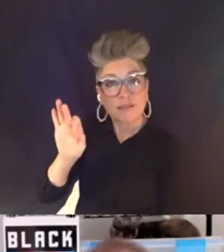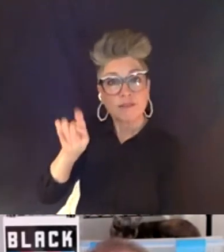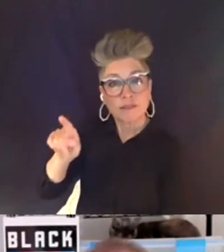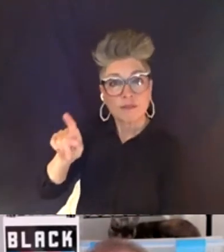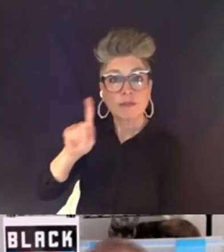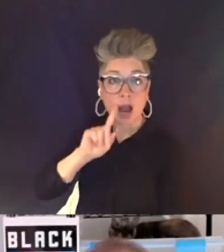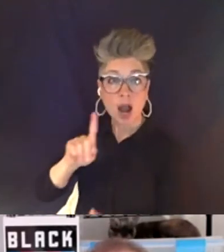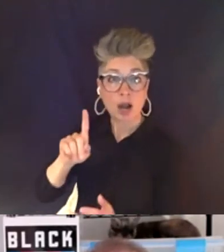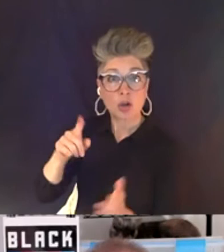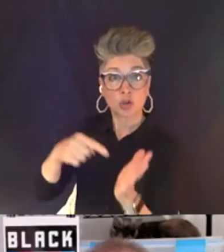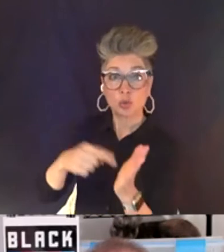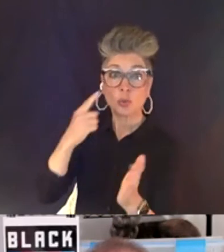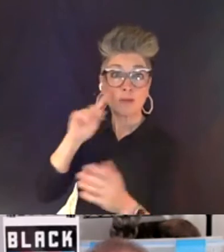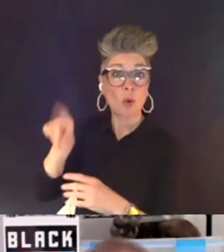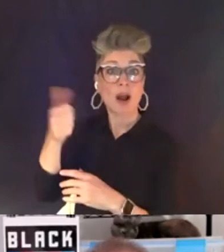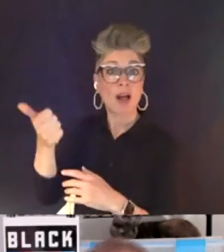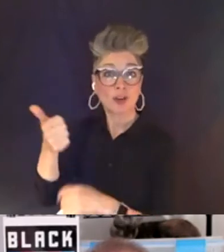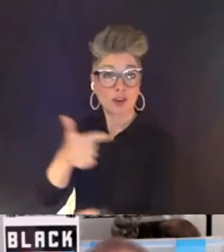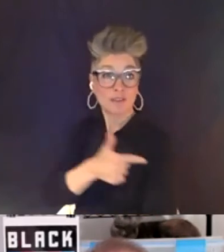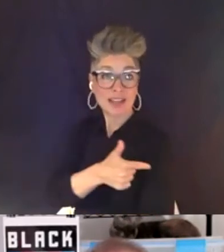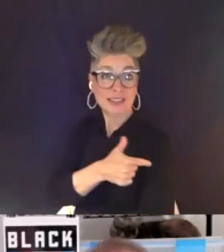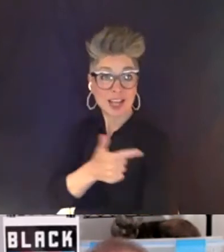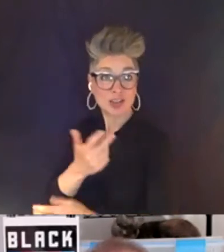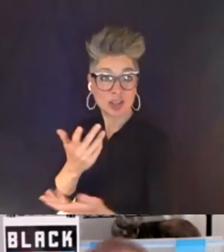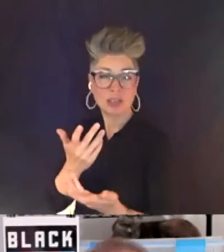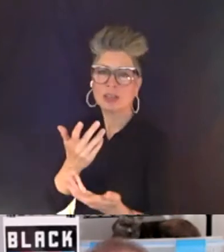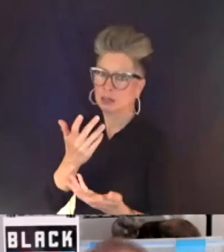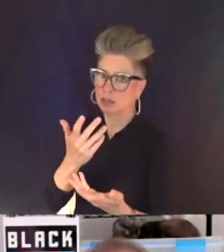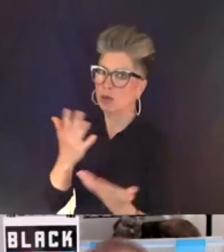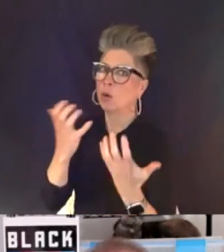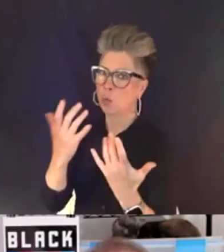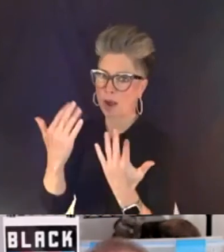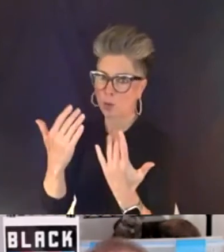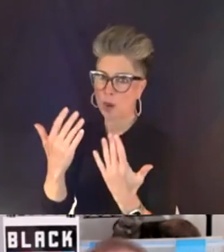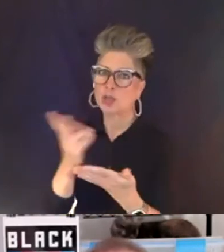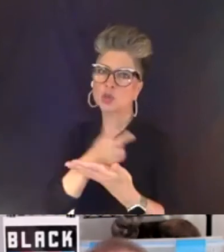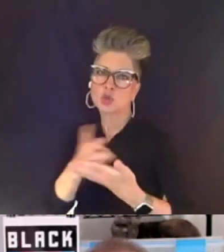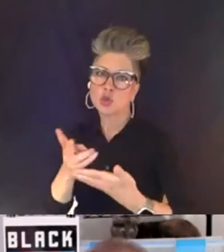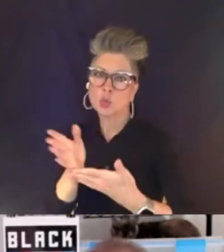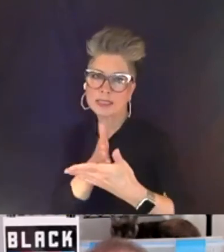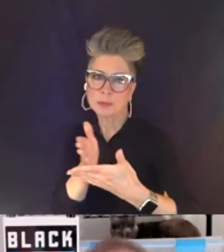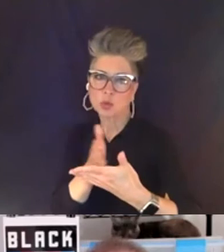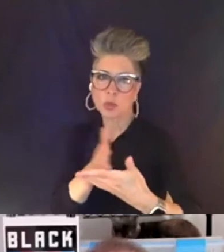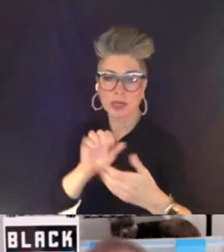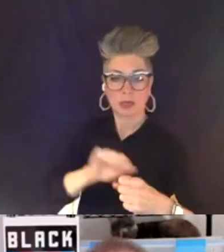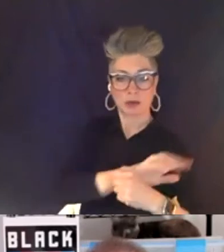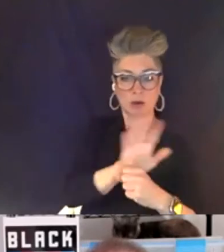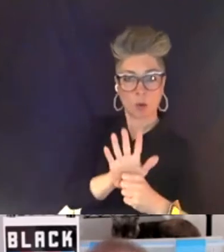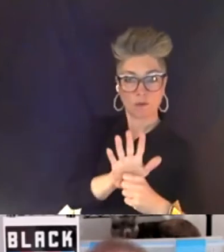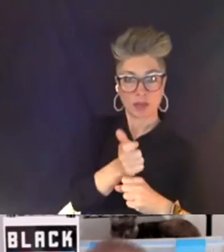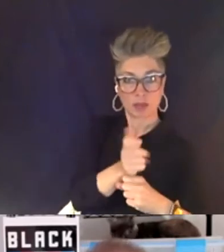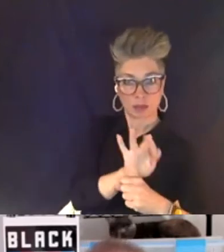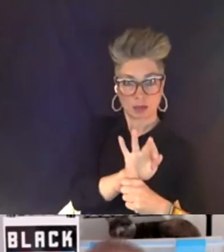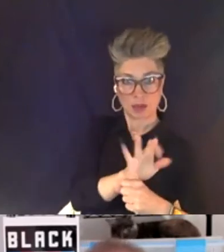for other vaccinations, depending on the vaccine, you want to wait at least 2 weeks between your COVID vaccine and any other